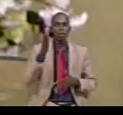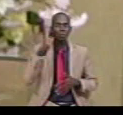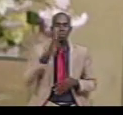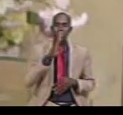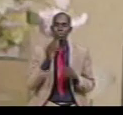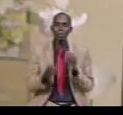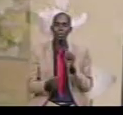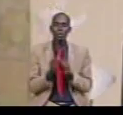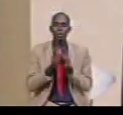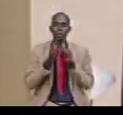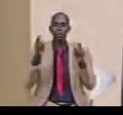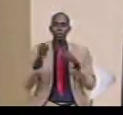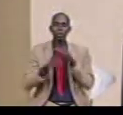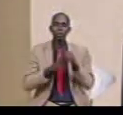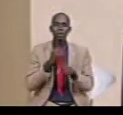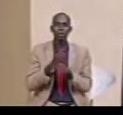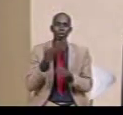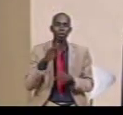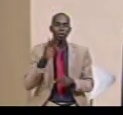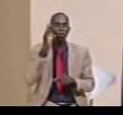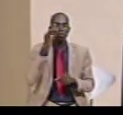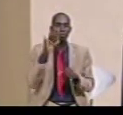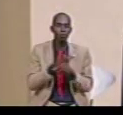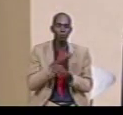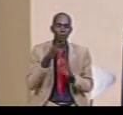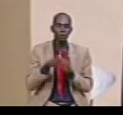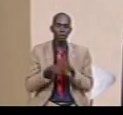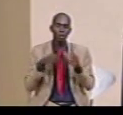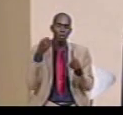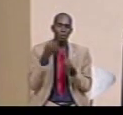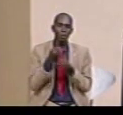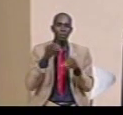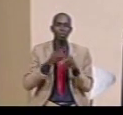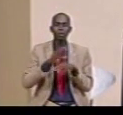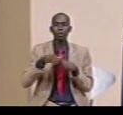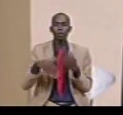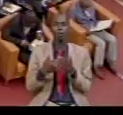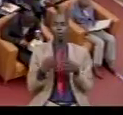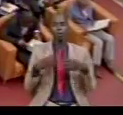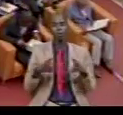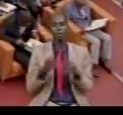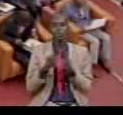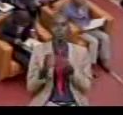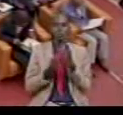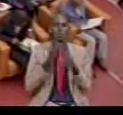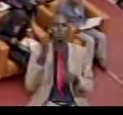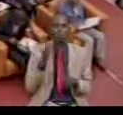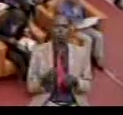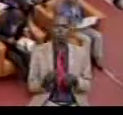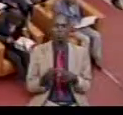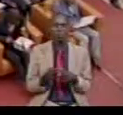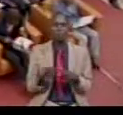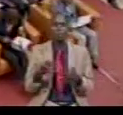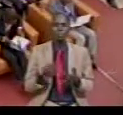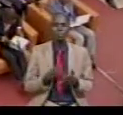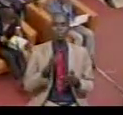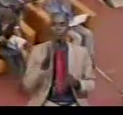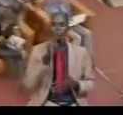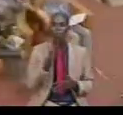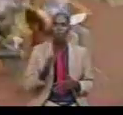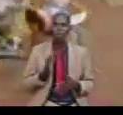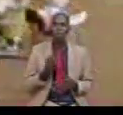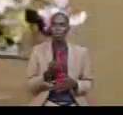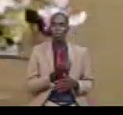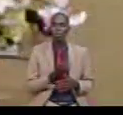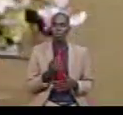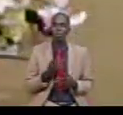impact, and increase in all aspects in Jesus' name. It is our earnest